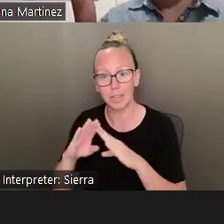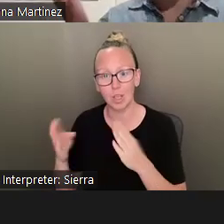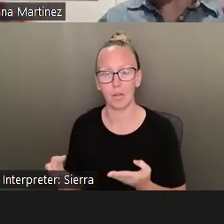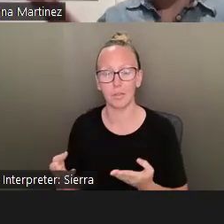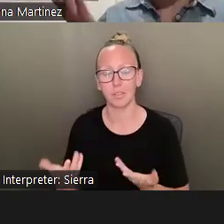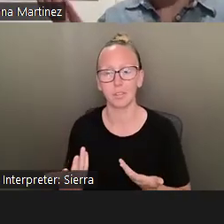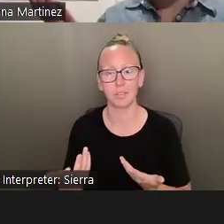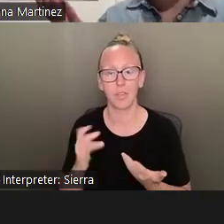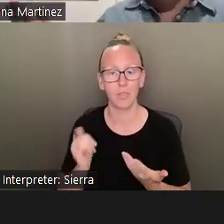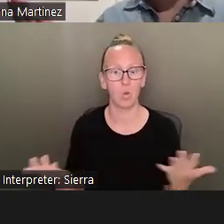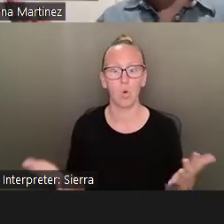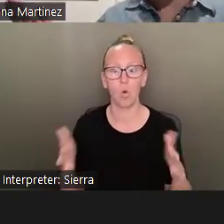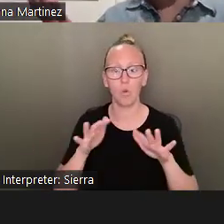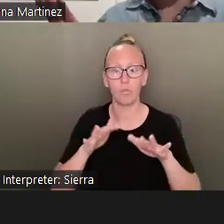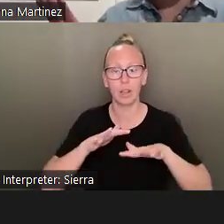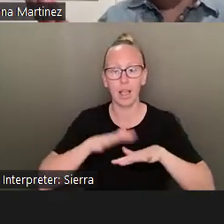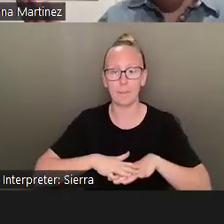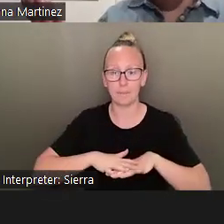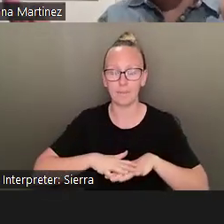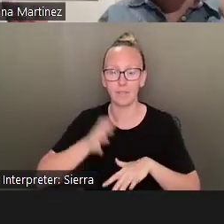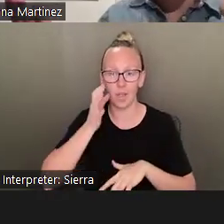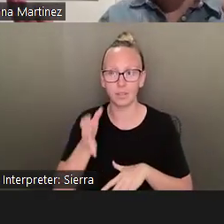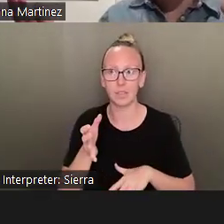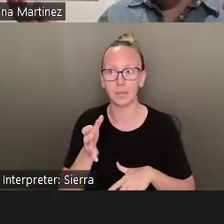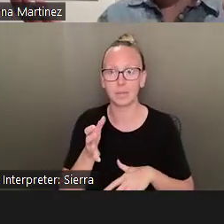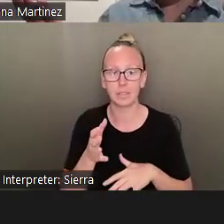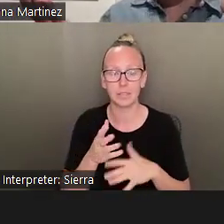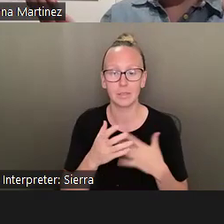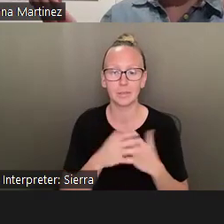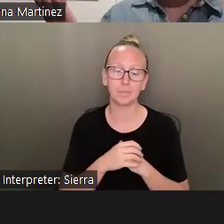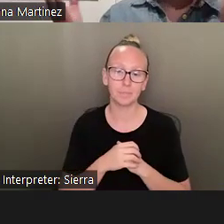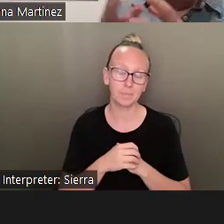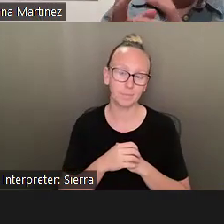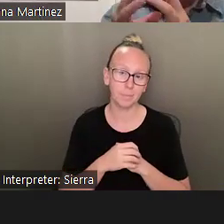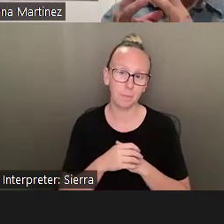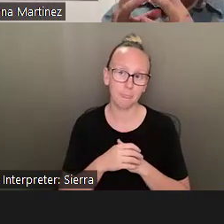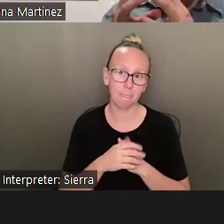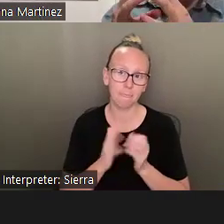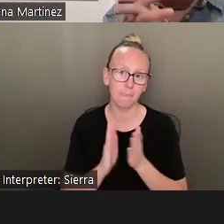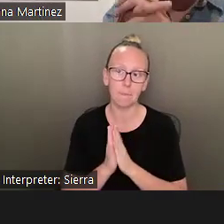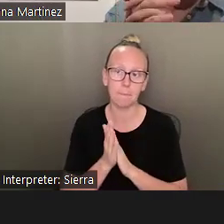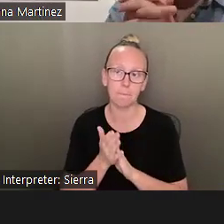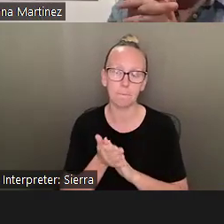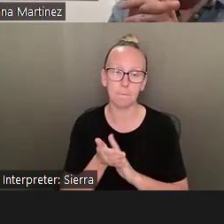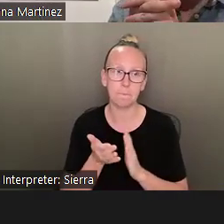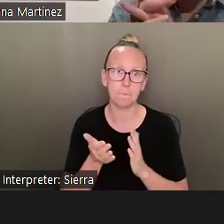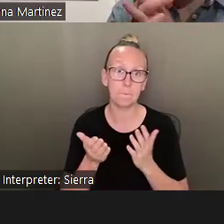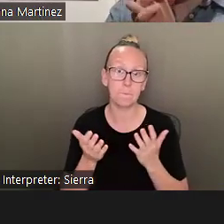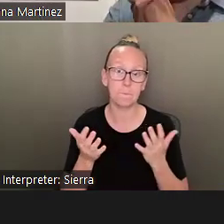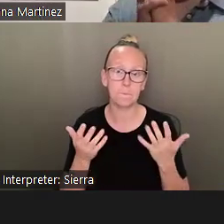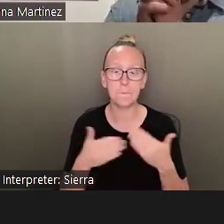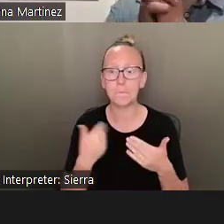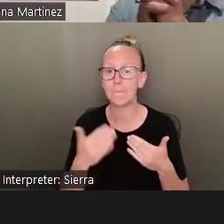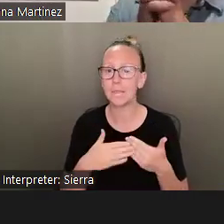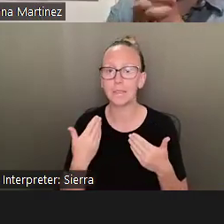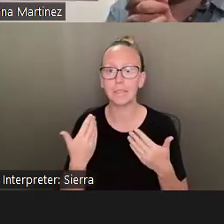This overlap of concepts and of ways of being became very easily